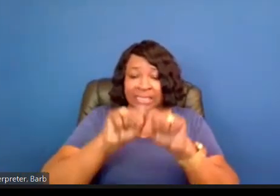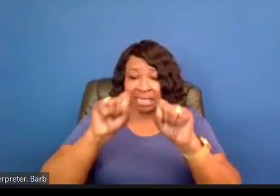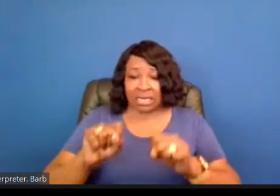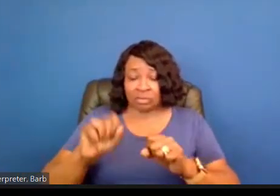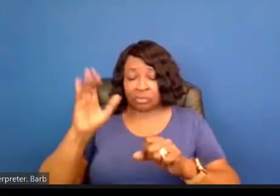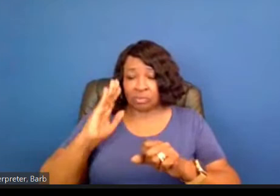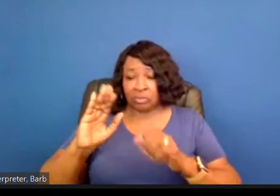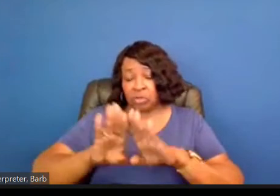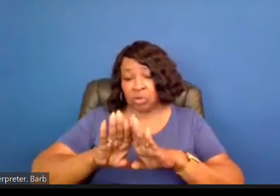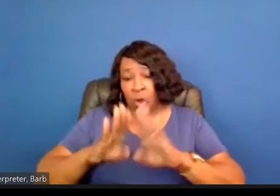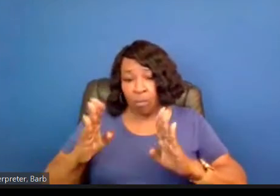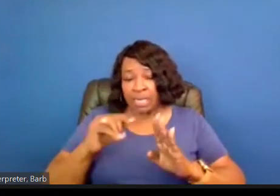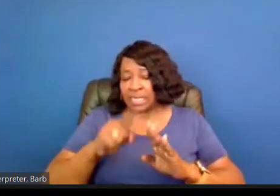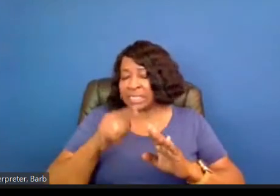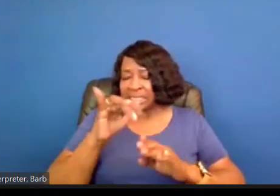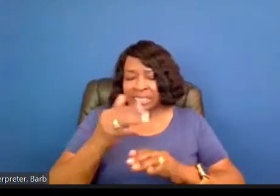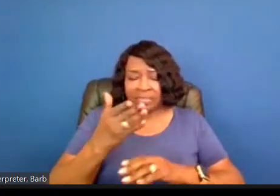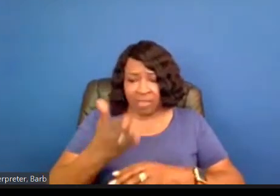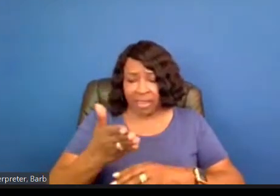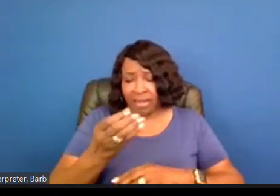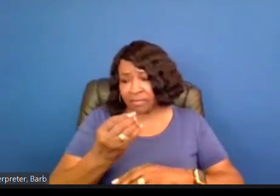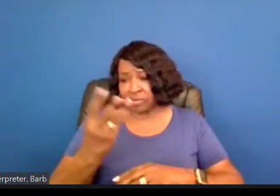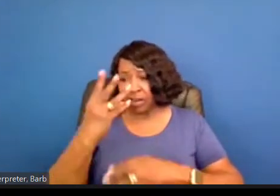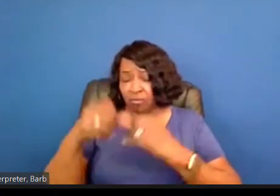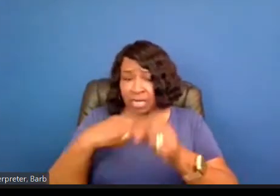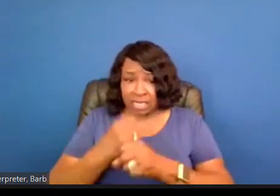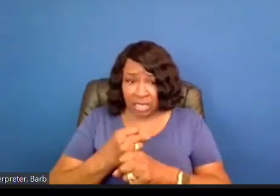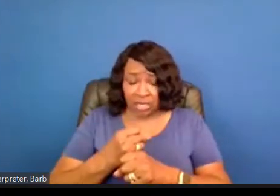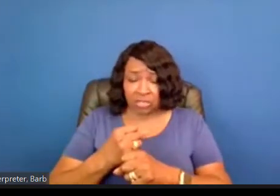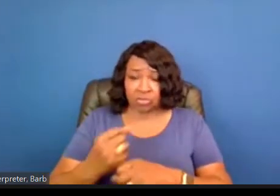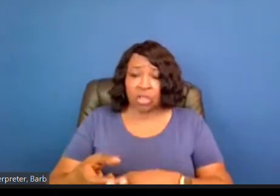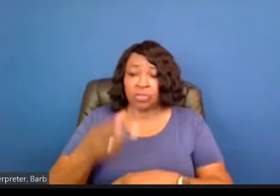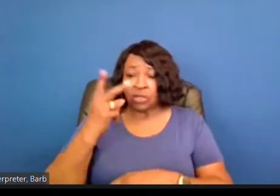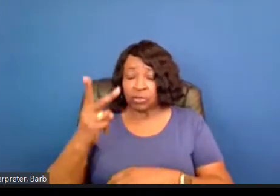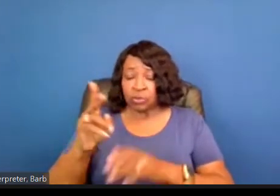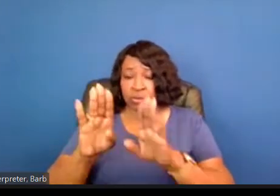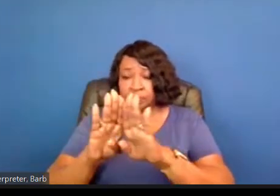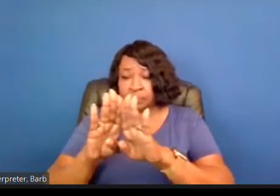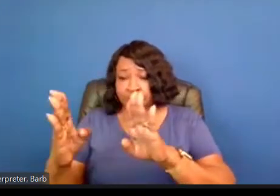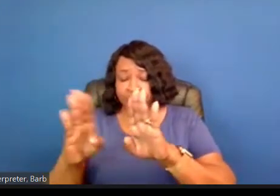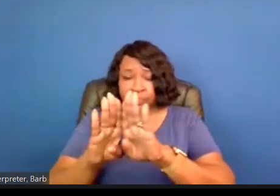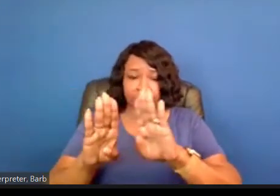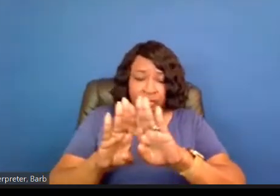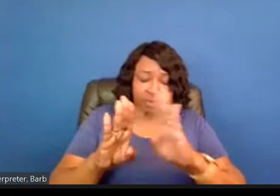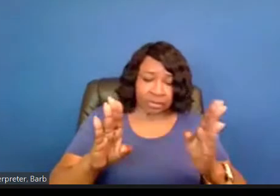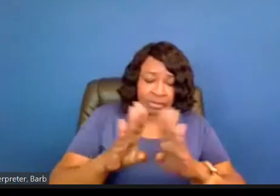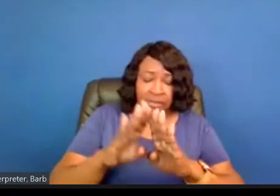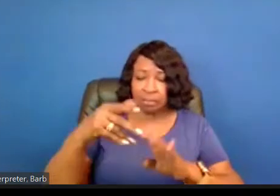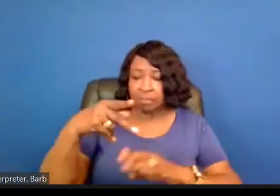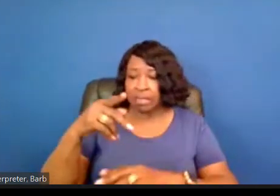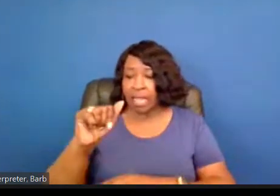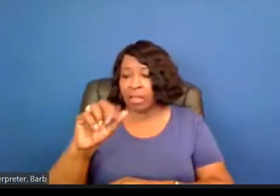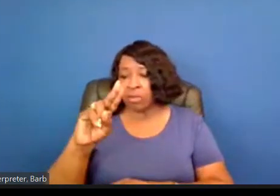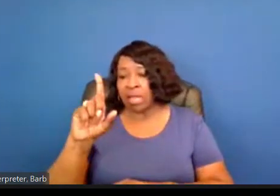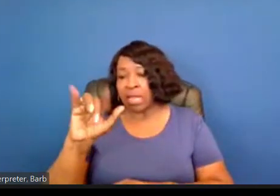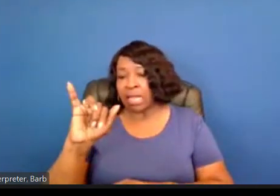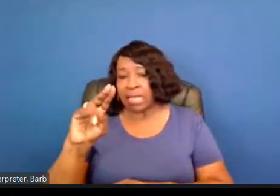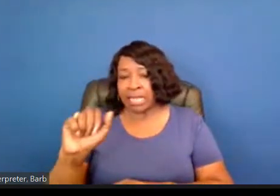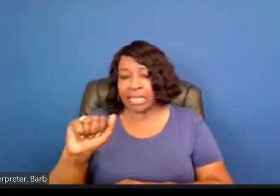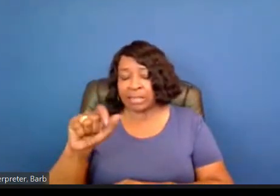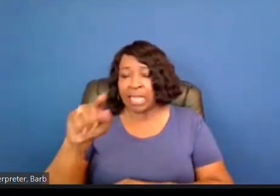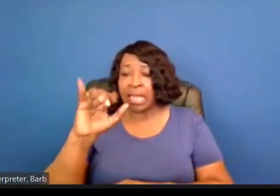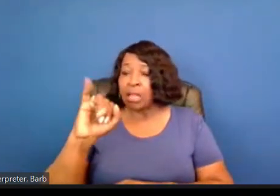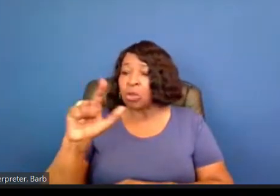it's been there for several years. The two side-by-side doors at Paulina at the Illinois Medical